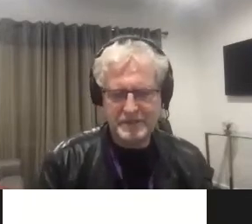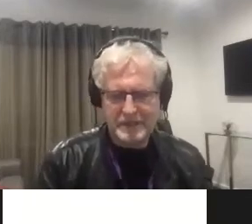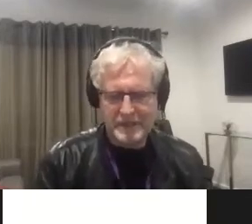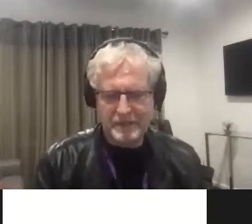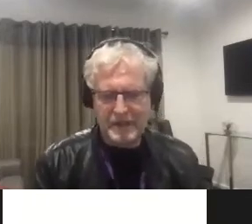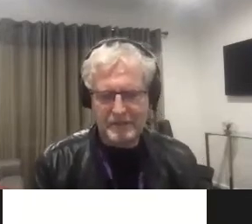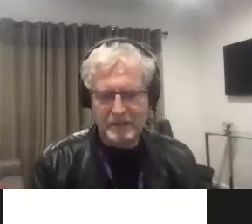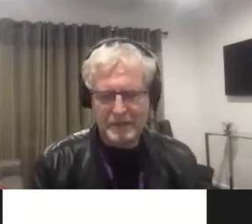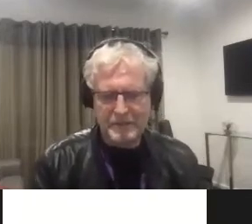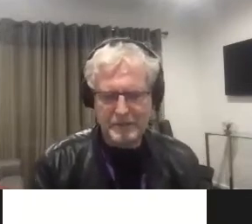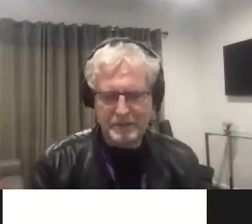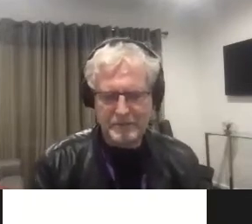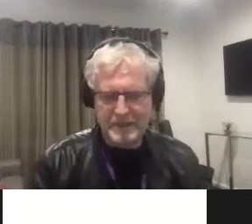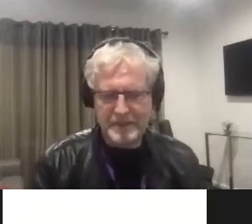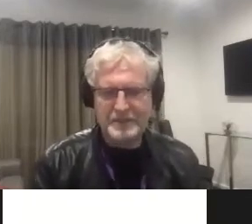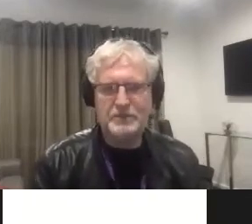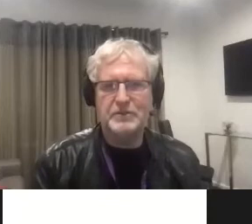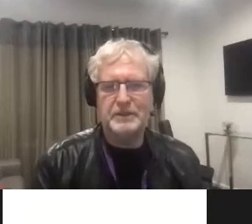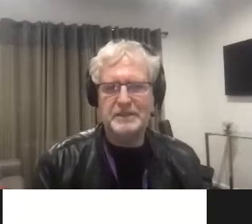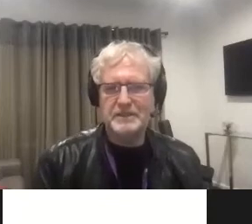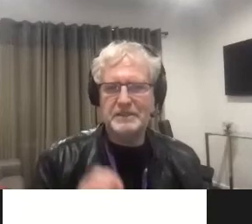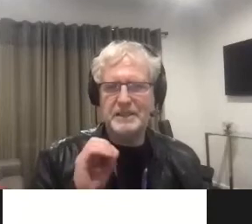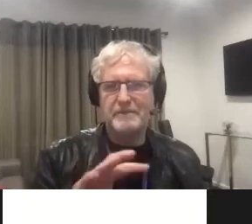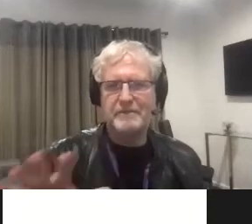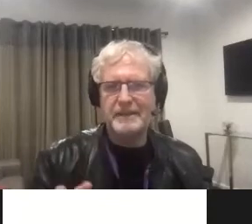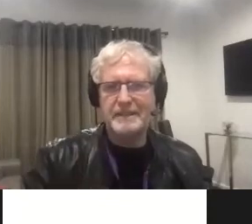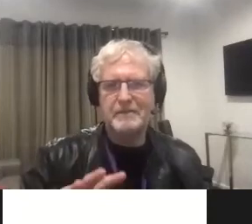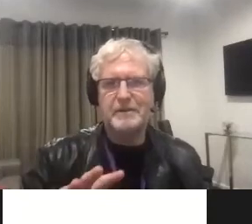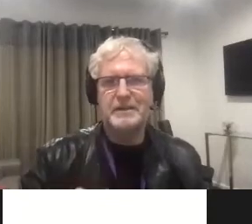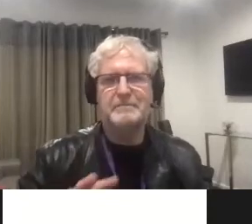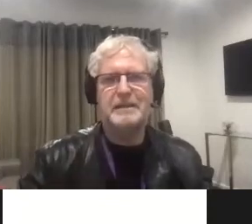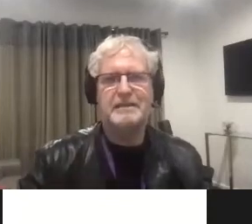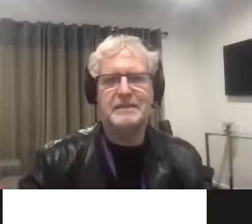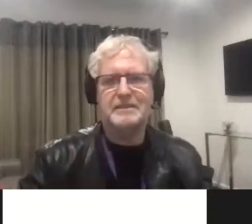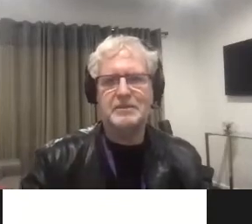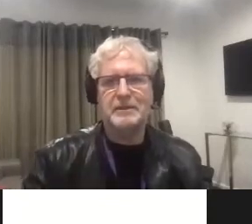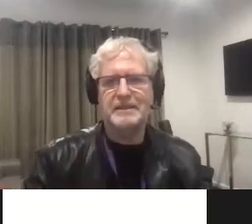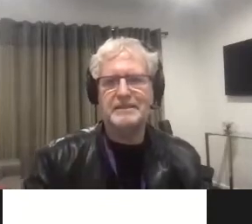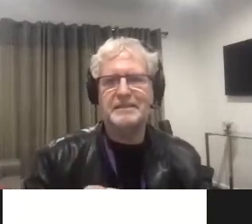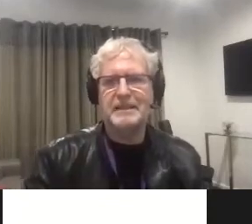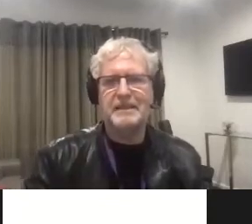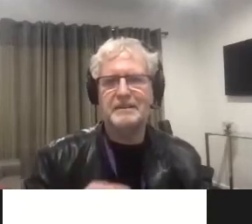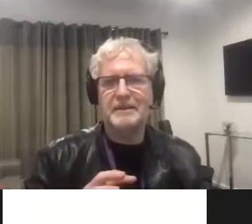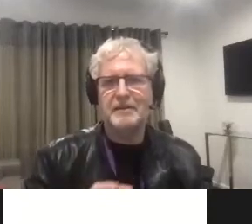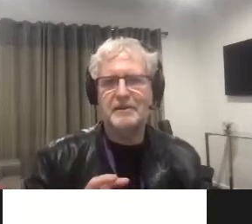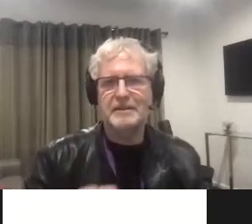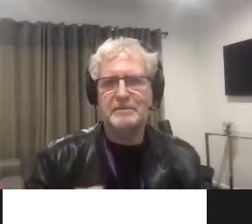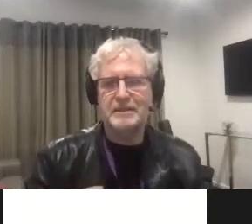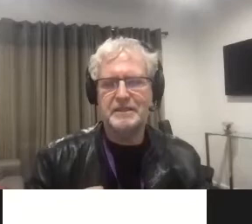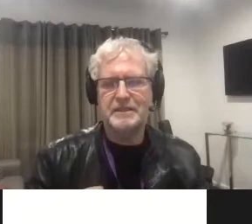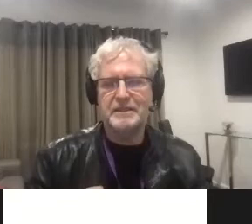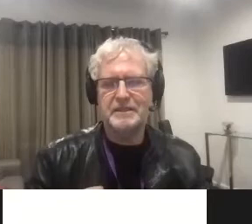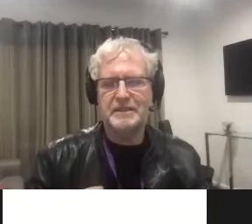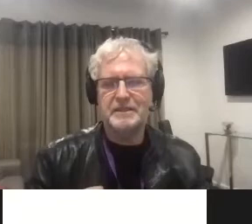1,000, the best thing to do is to snap freeze everybody in place until we understand how far spread